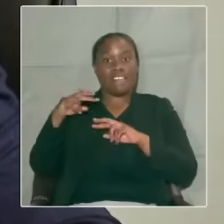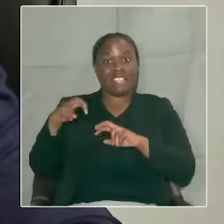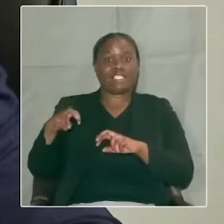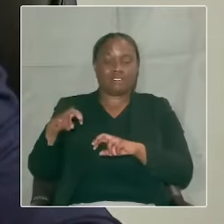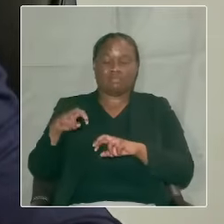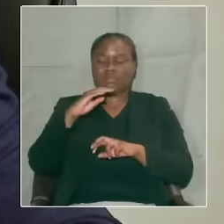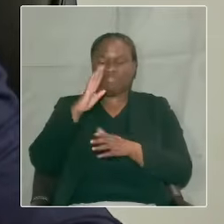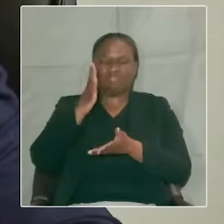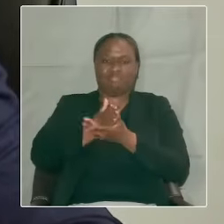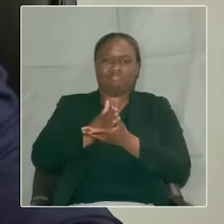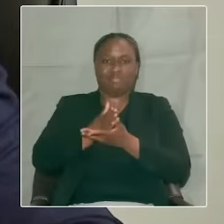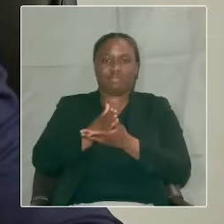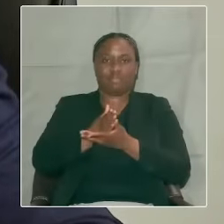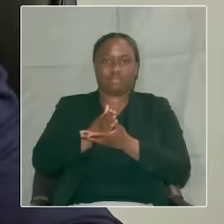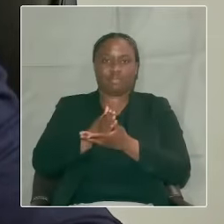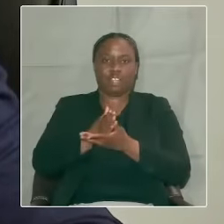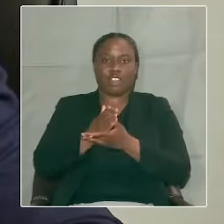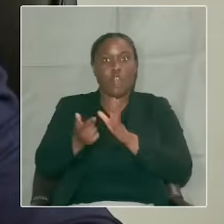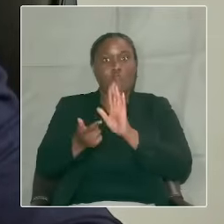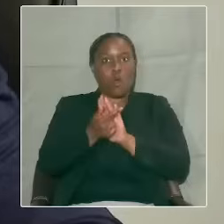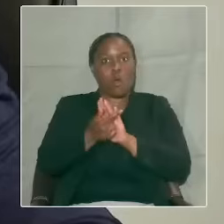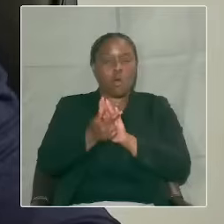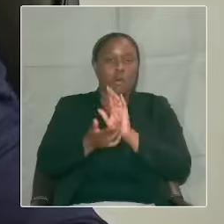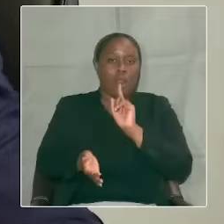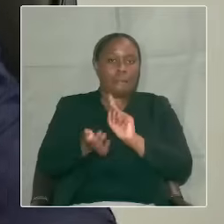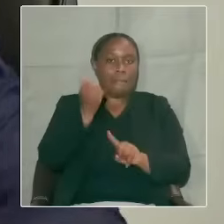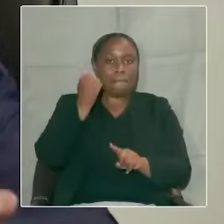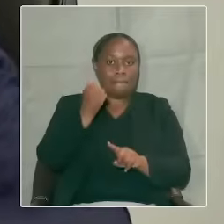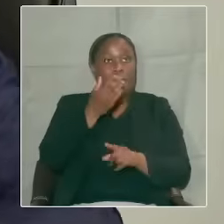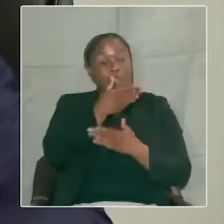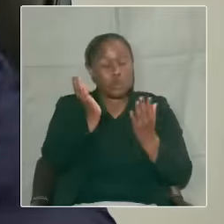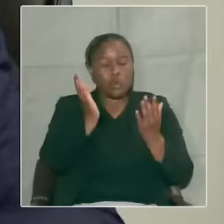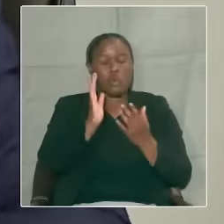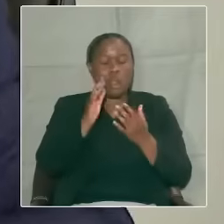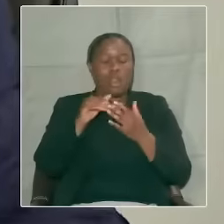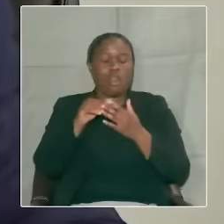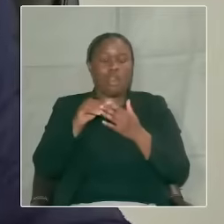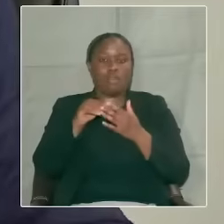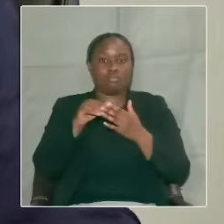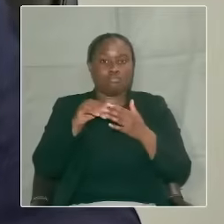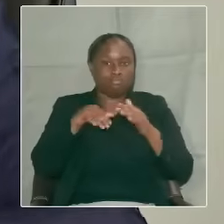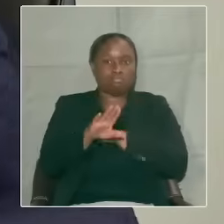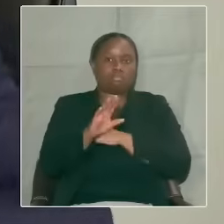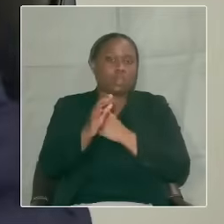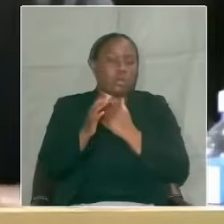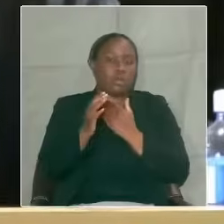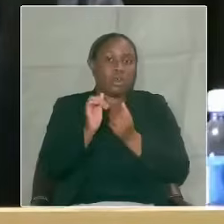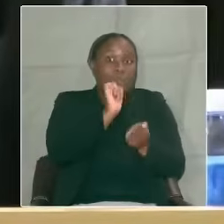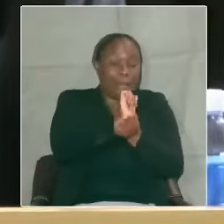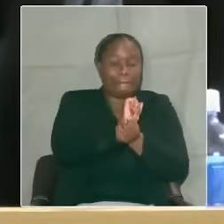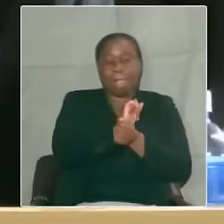face the full might of the law. So in this case also it proved that way. Thank you.